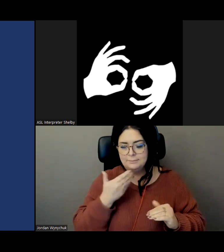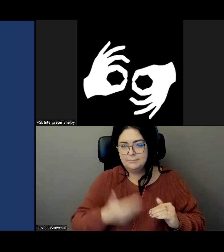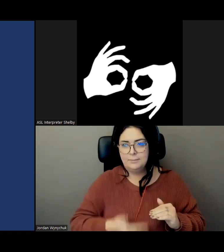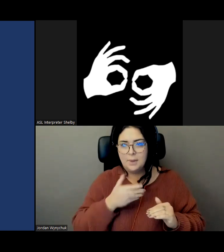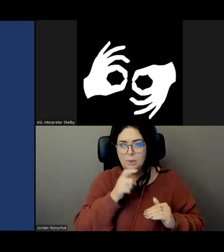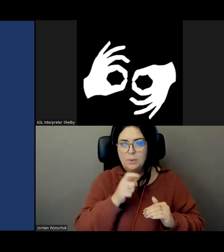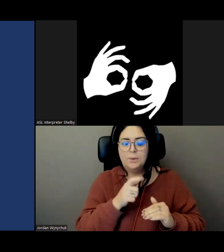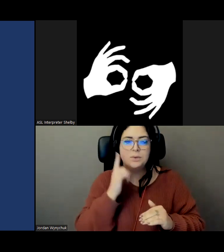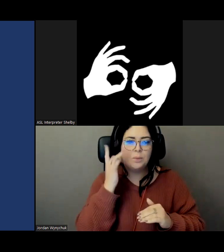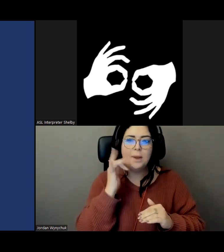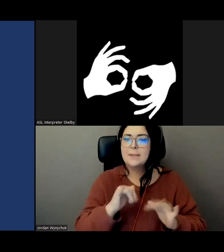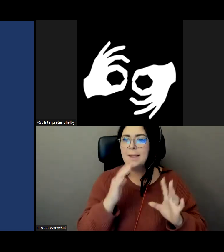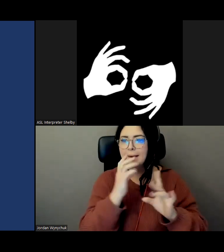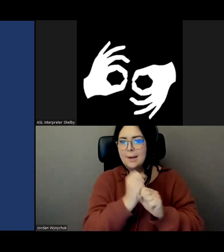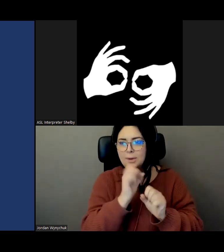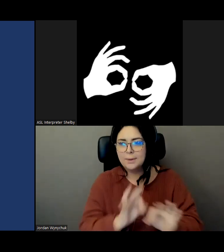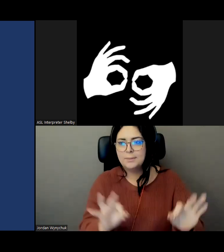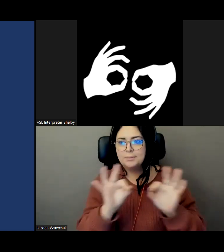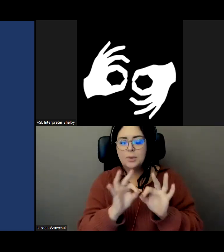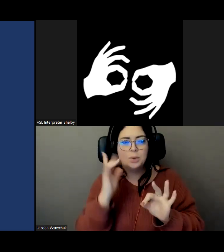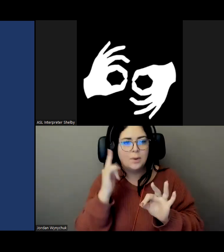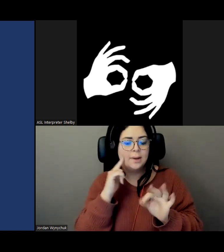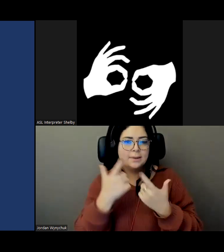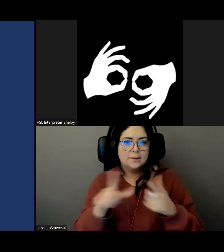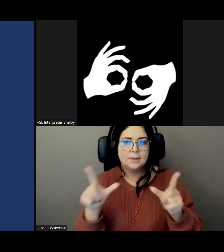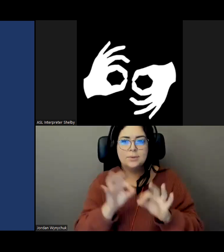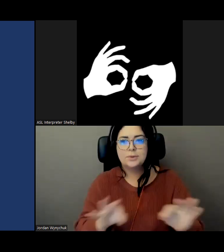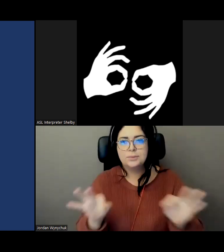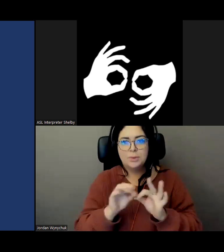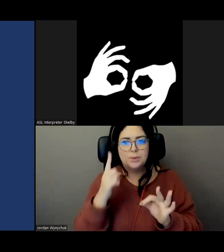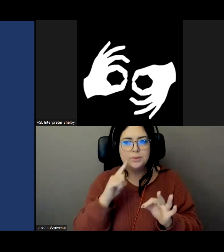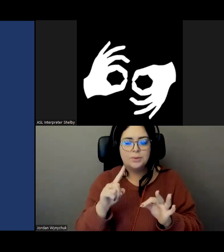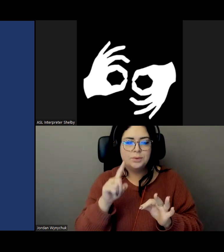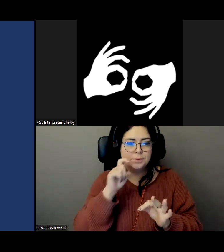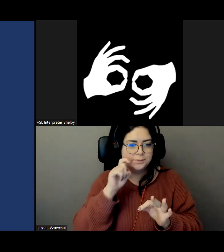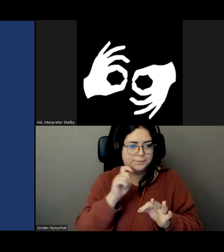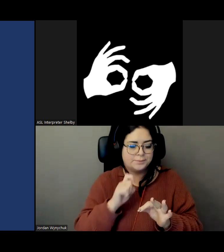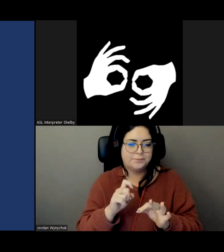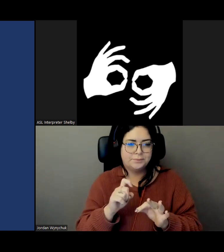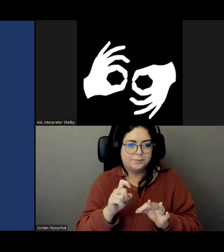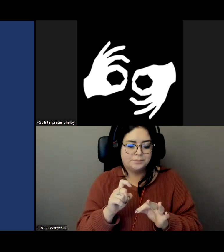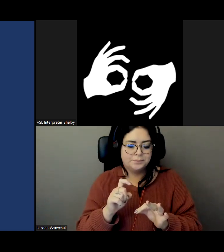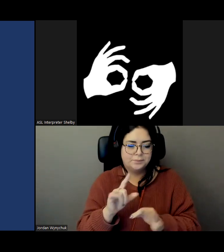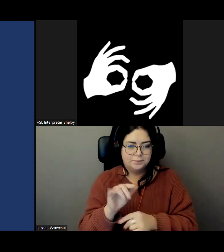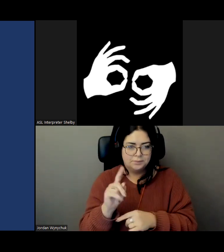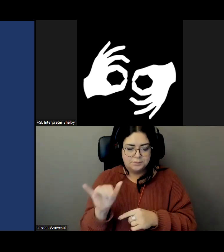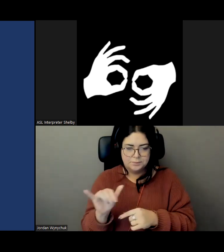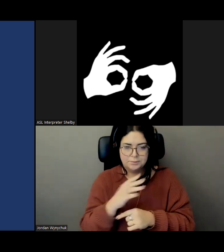this acronym important? Why is language around sexuality and gender important? It's because a lot of folks